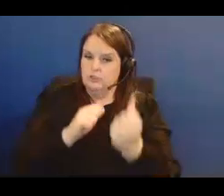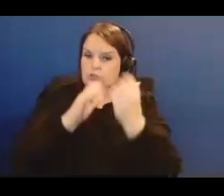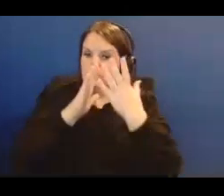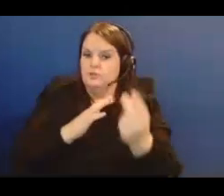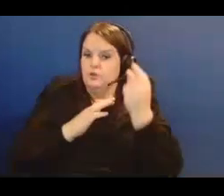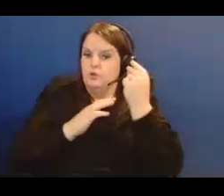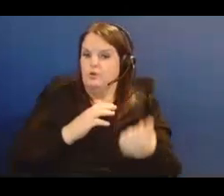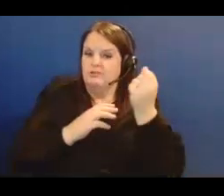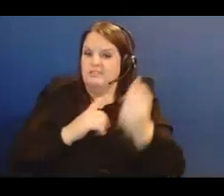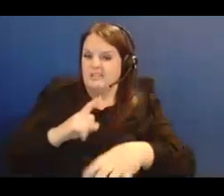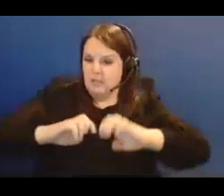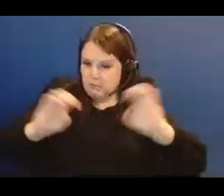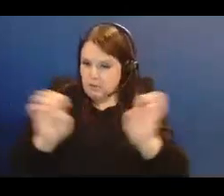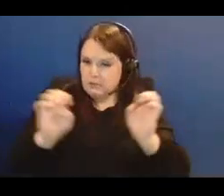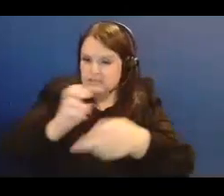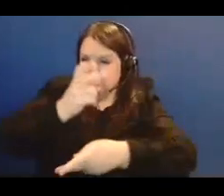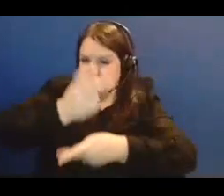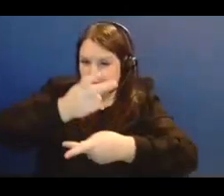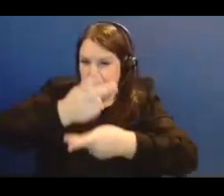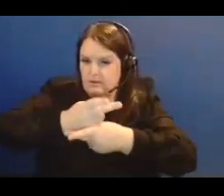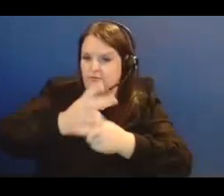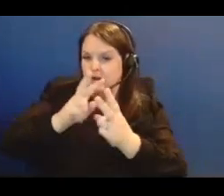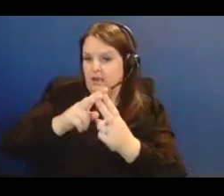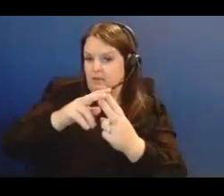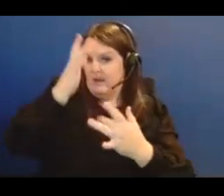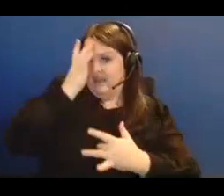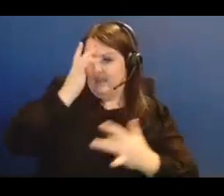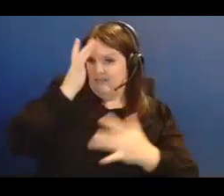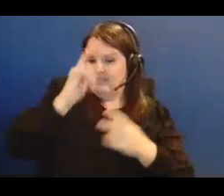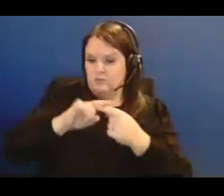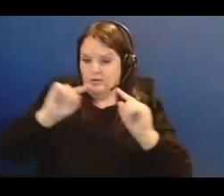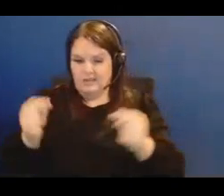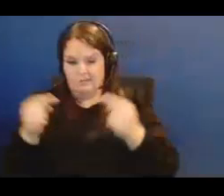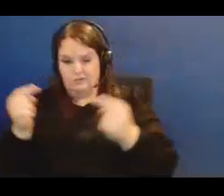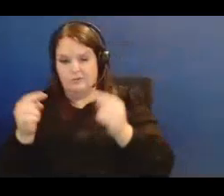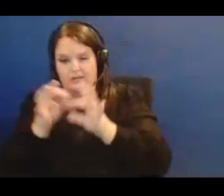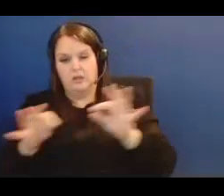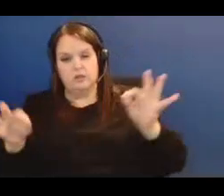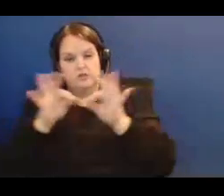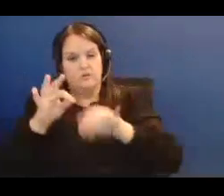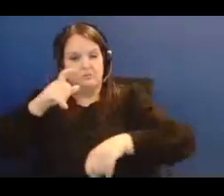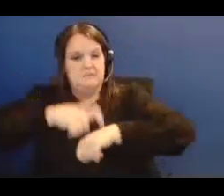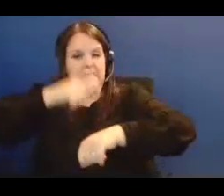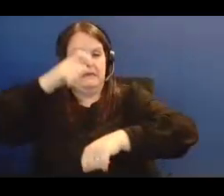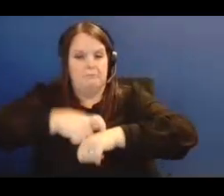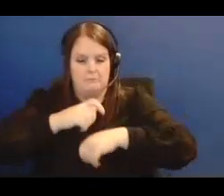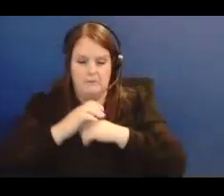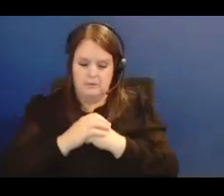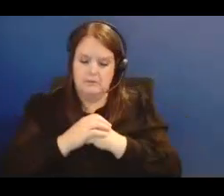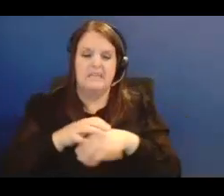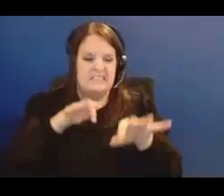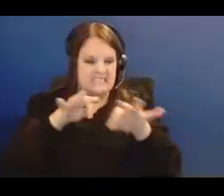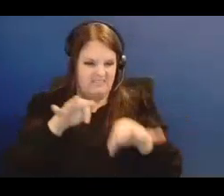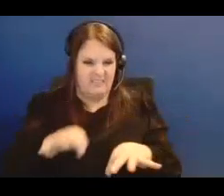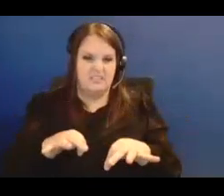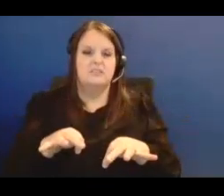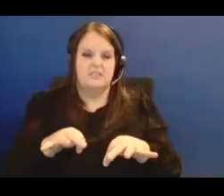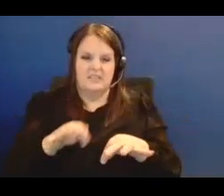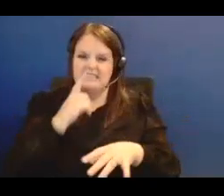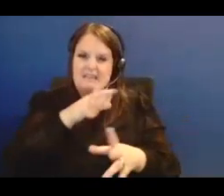or emergent treatment for illness or injury that is critical to a time and place. I know that's a lot of definitions. I know I said that